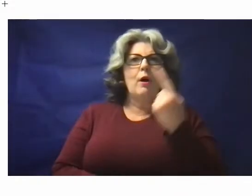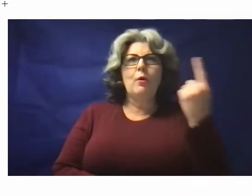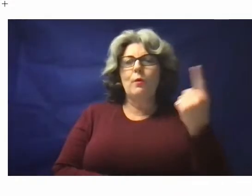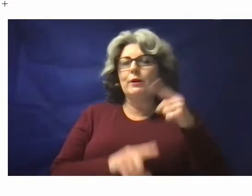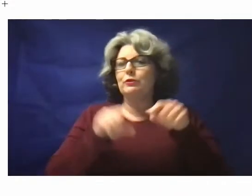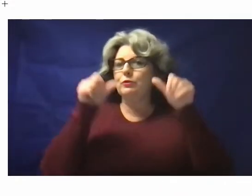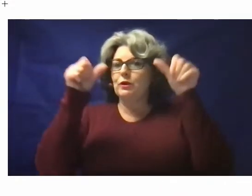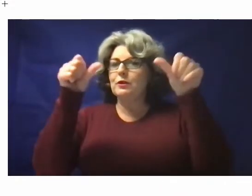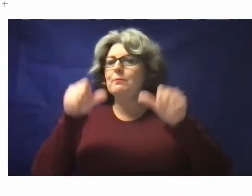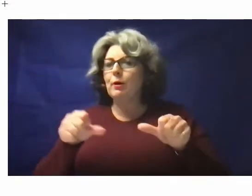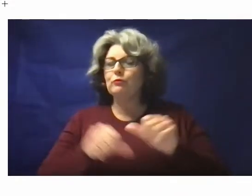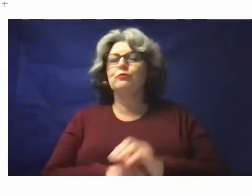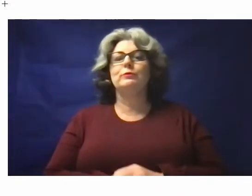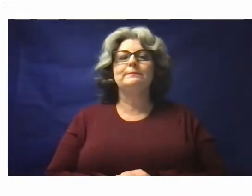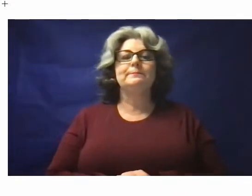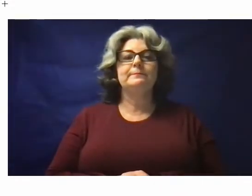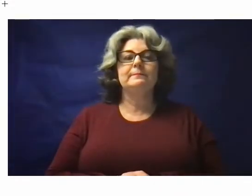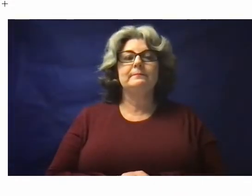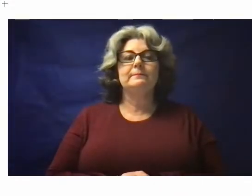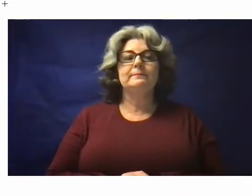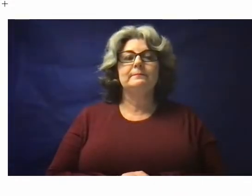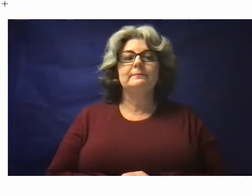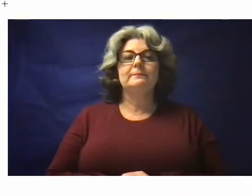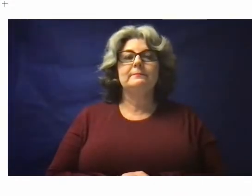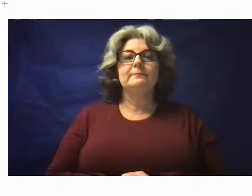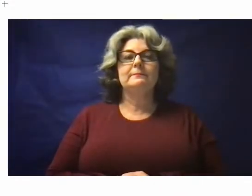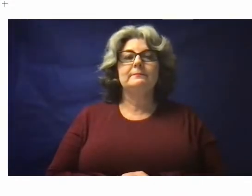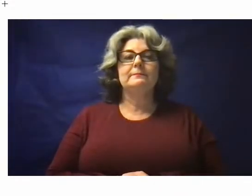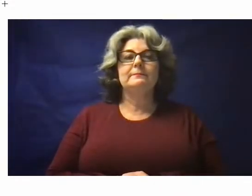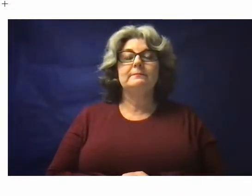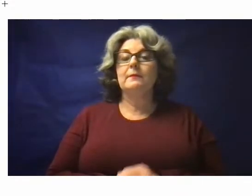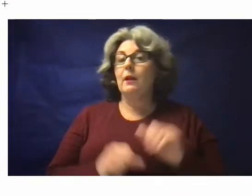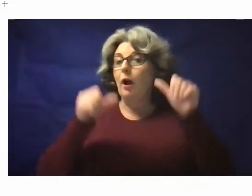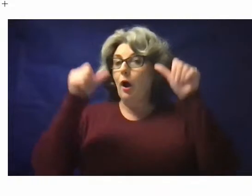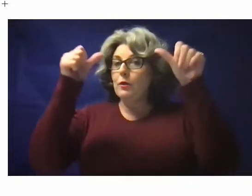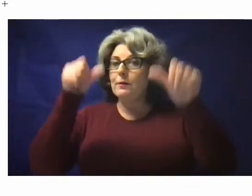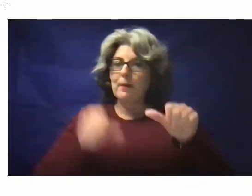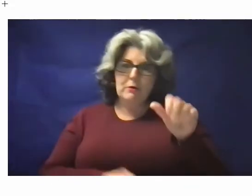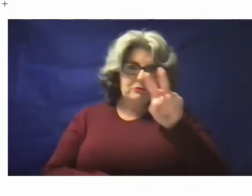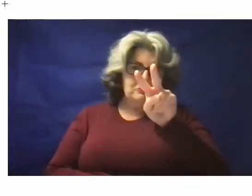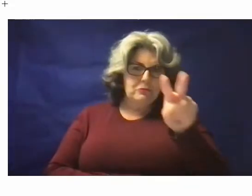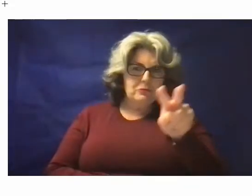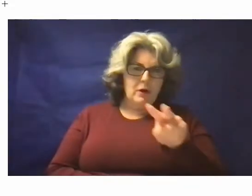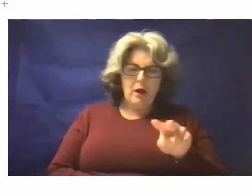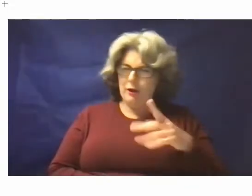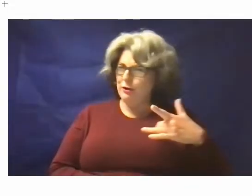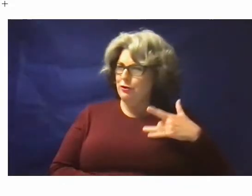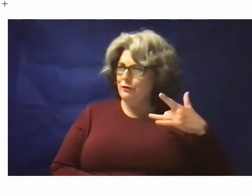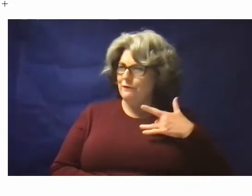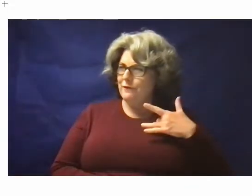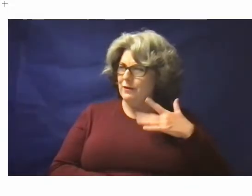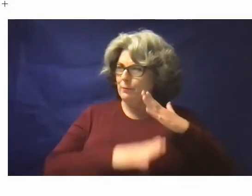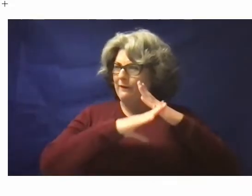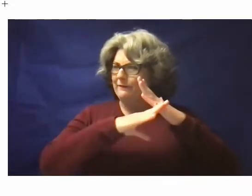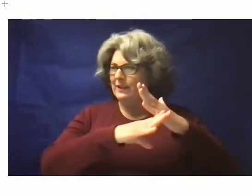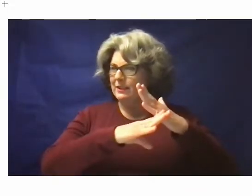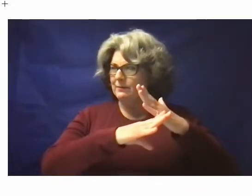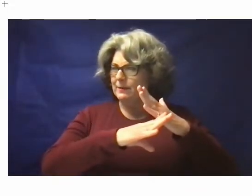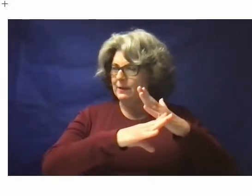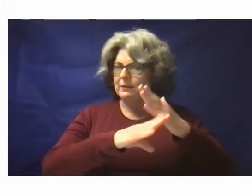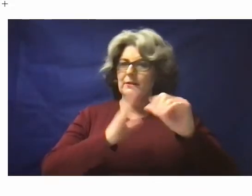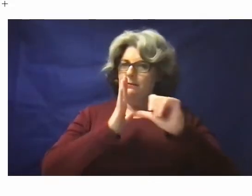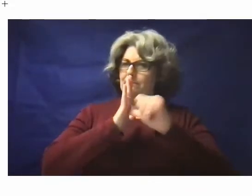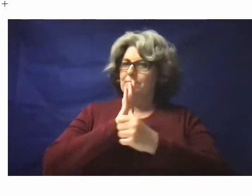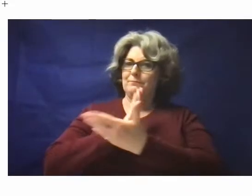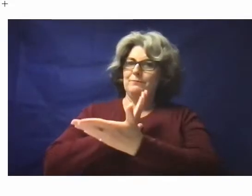up. So if you see anything on the poster that you feel will prevent you from showcasing your